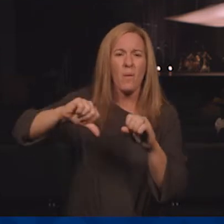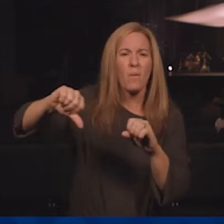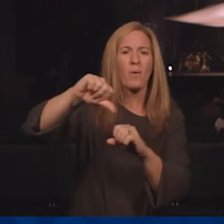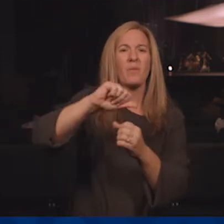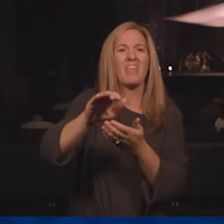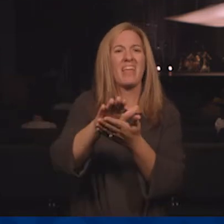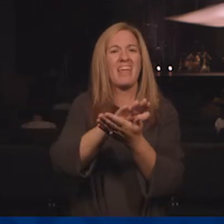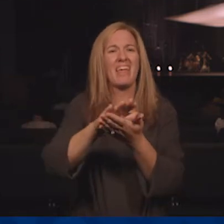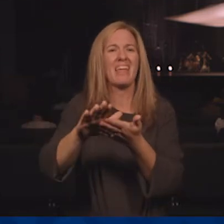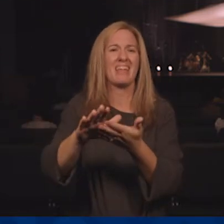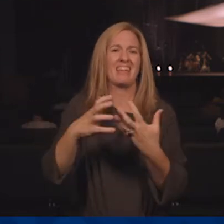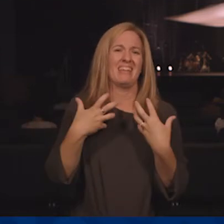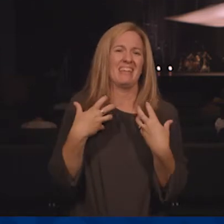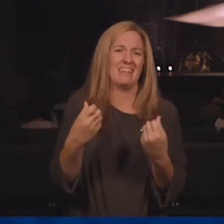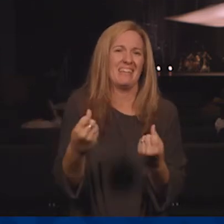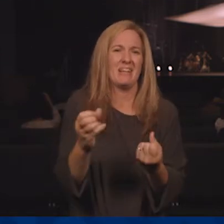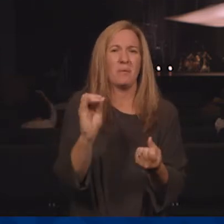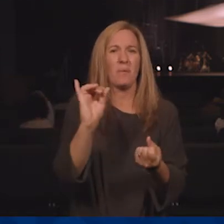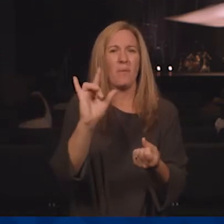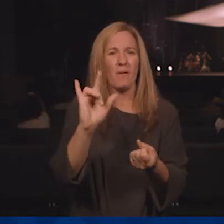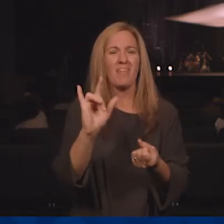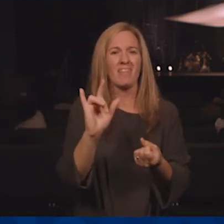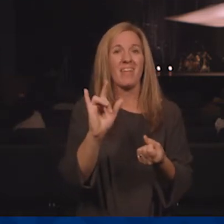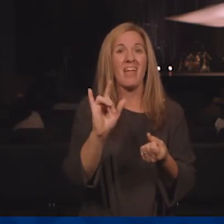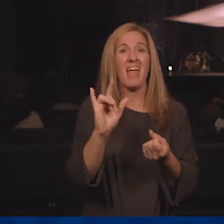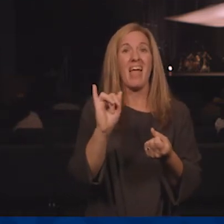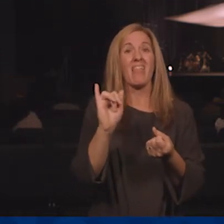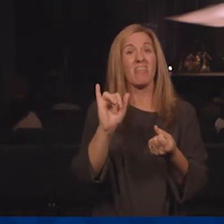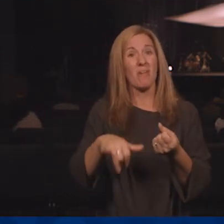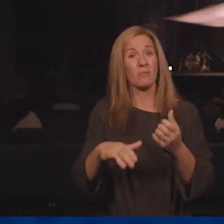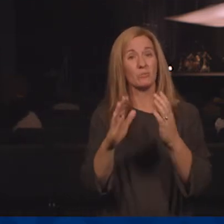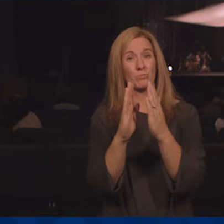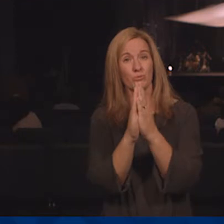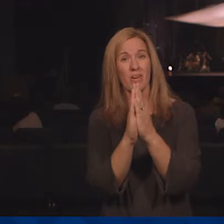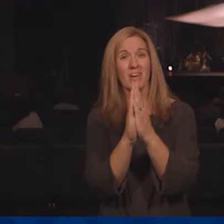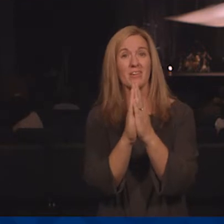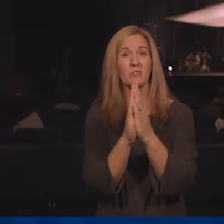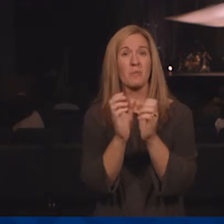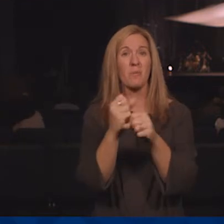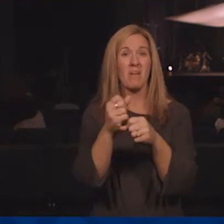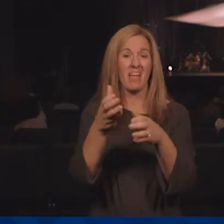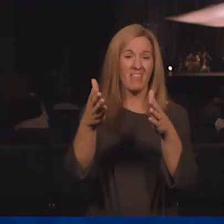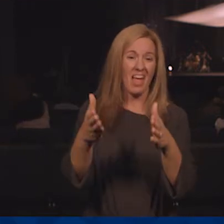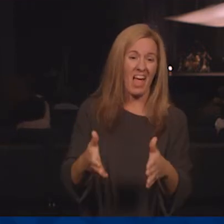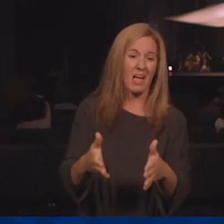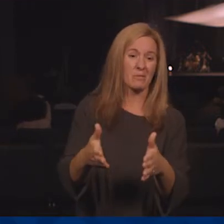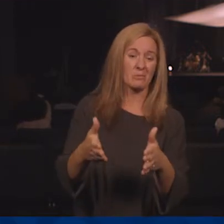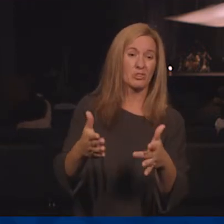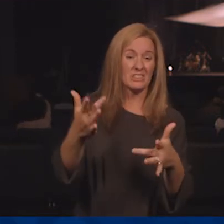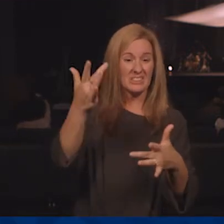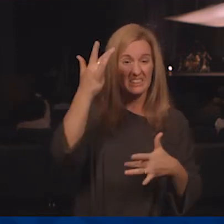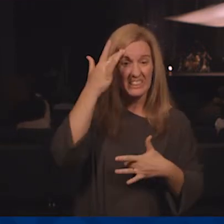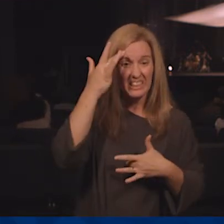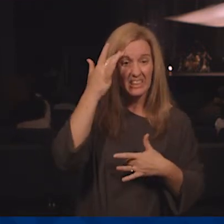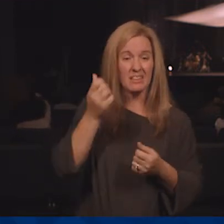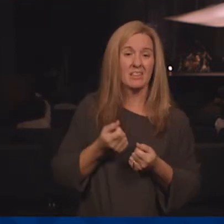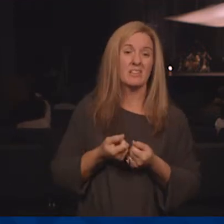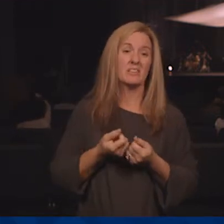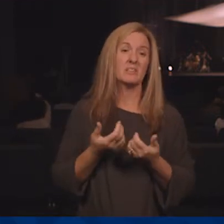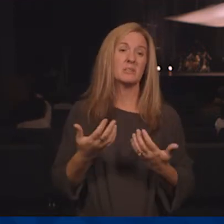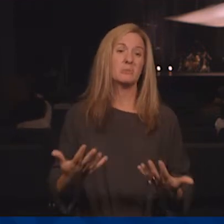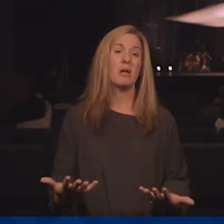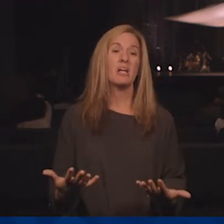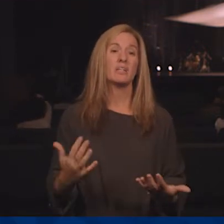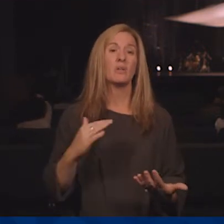Lord. And the prayer offered in faith will make the sick, the spent, the